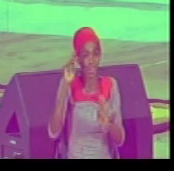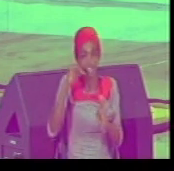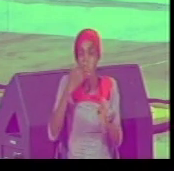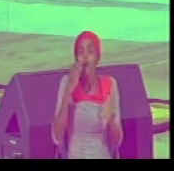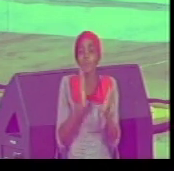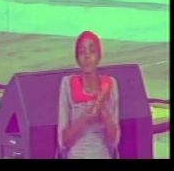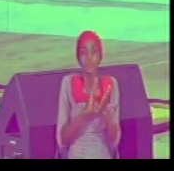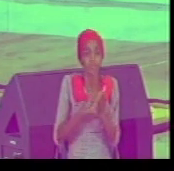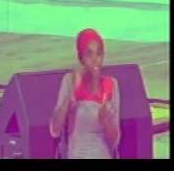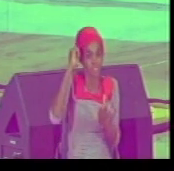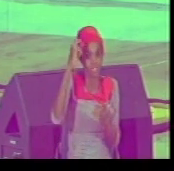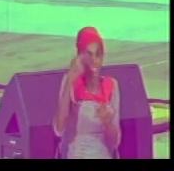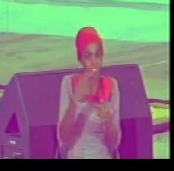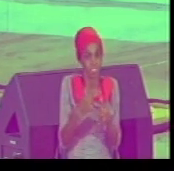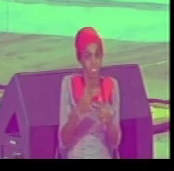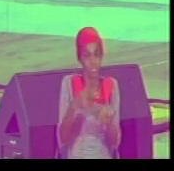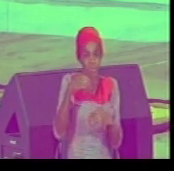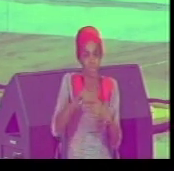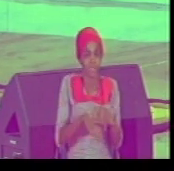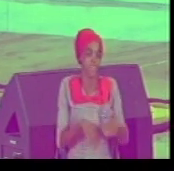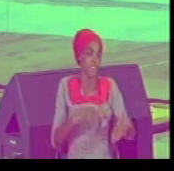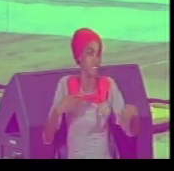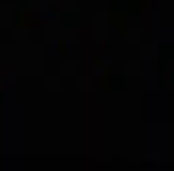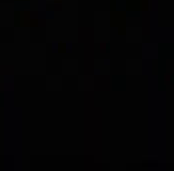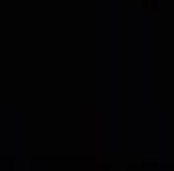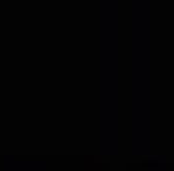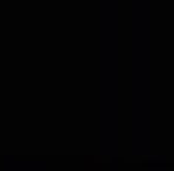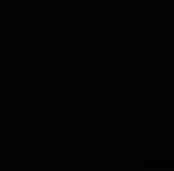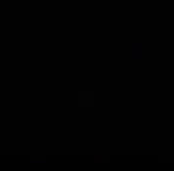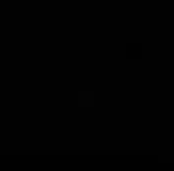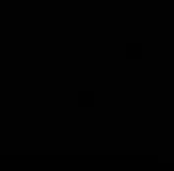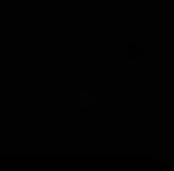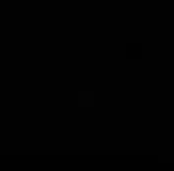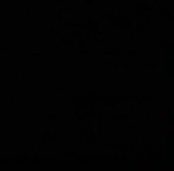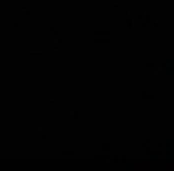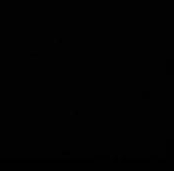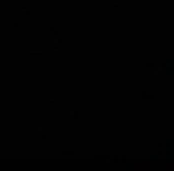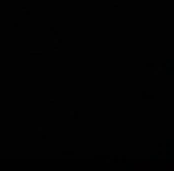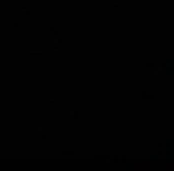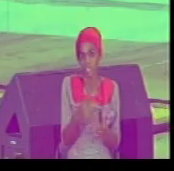the dance. Now you understand when we say when